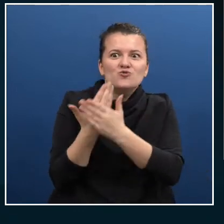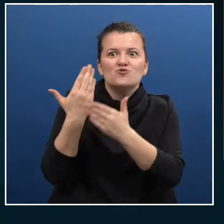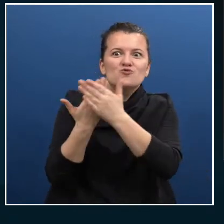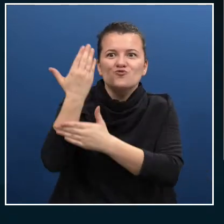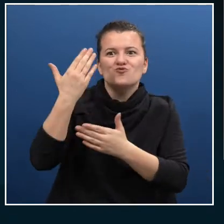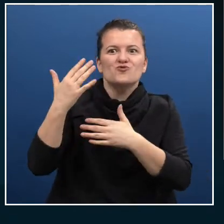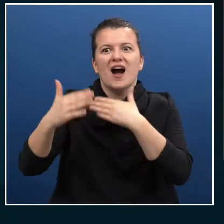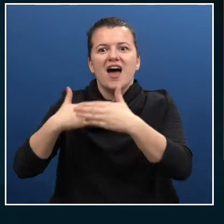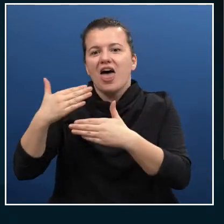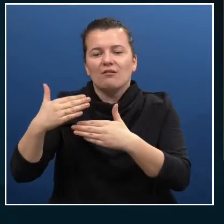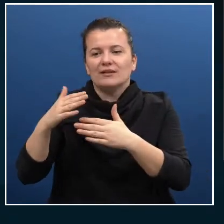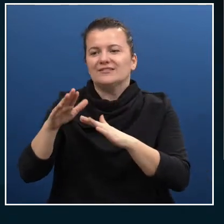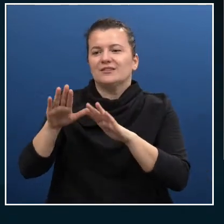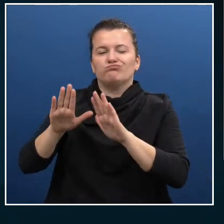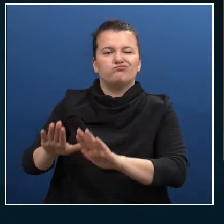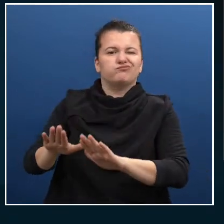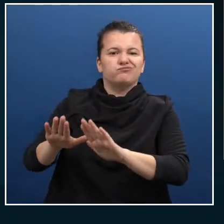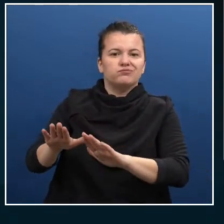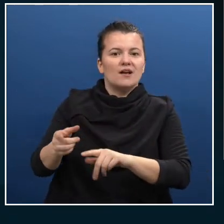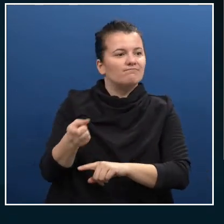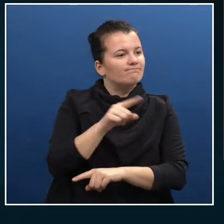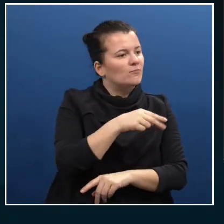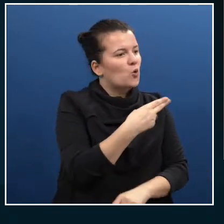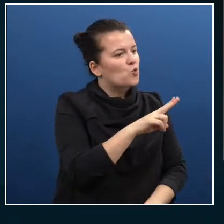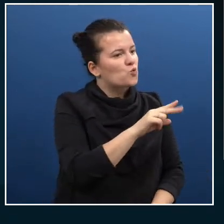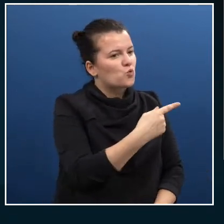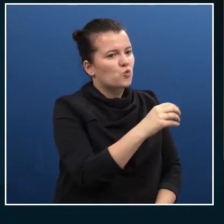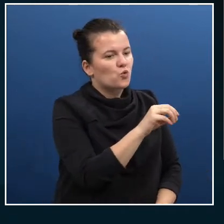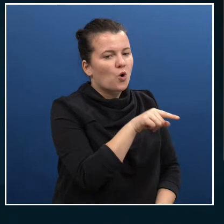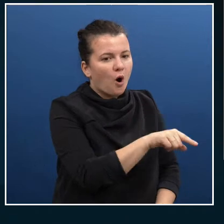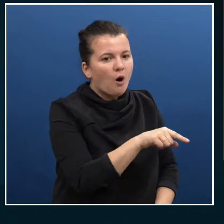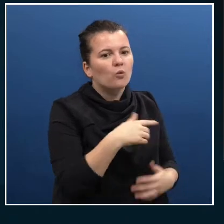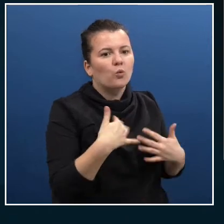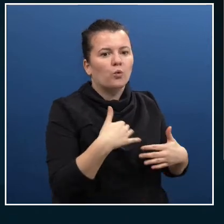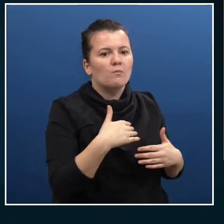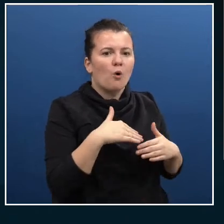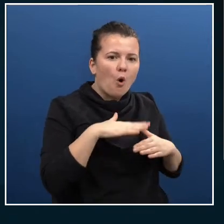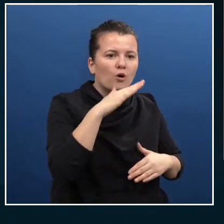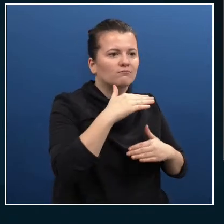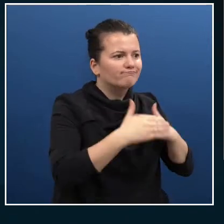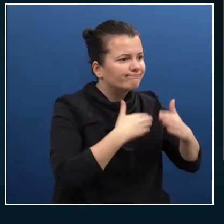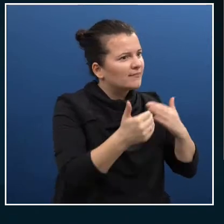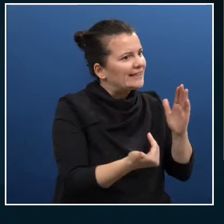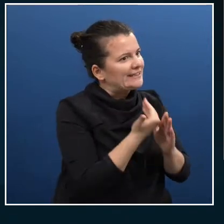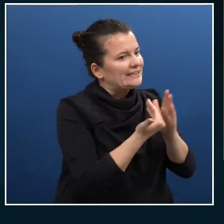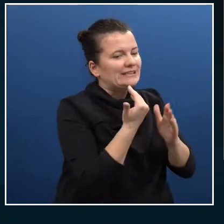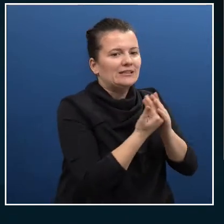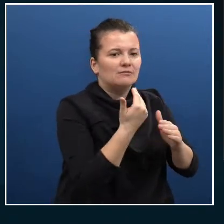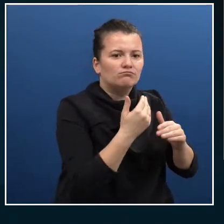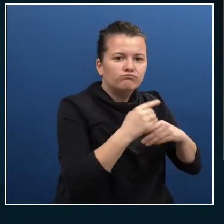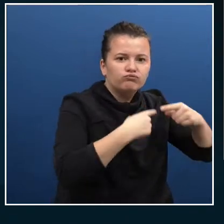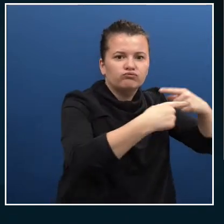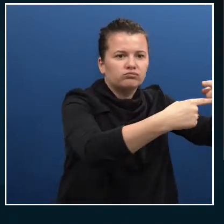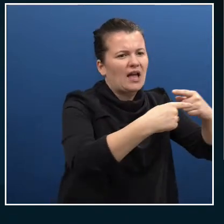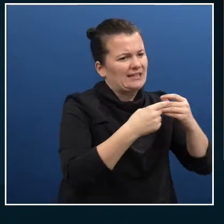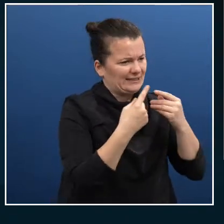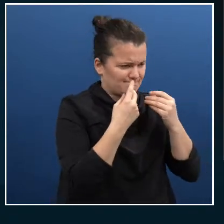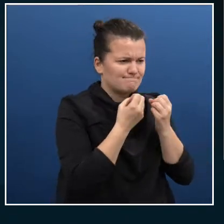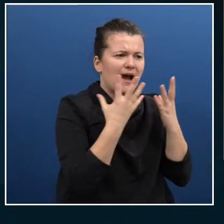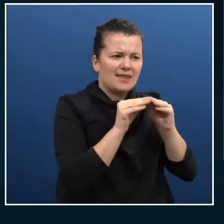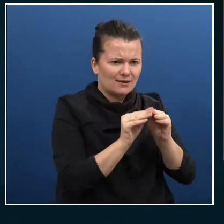So then I looked at Hugo, and you have also some other, but this is the most used, I think,